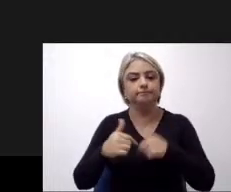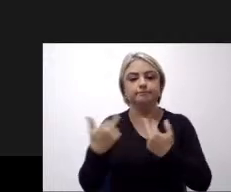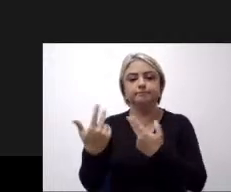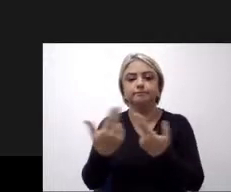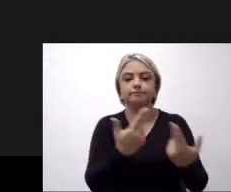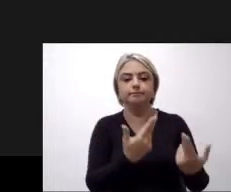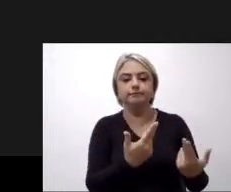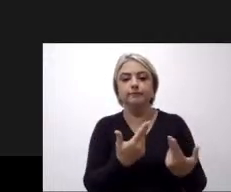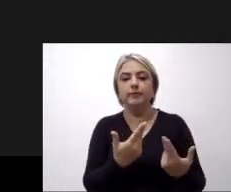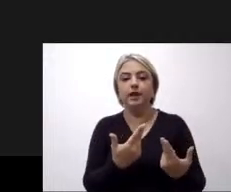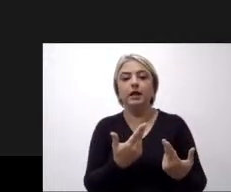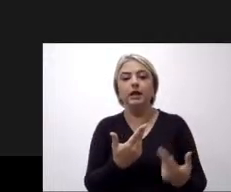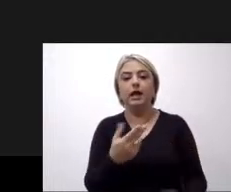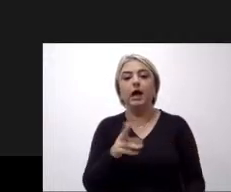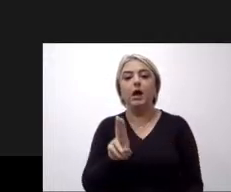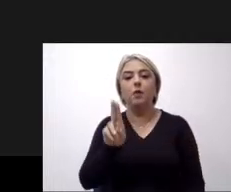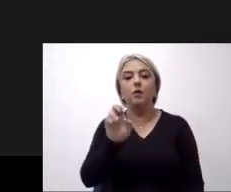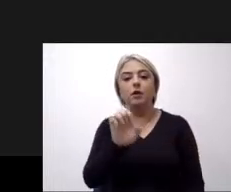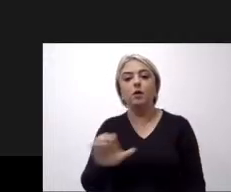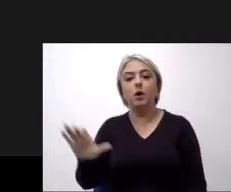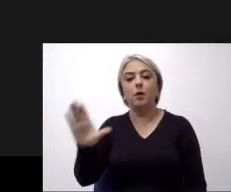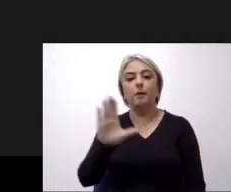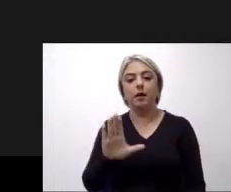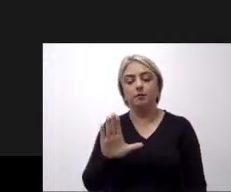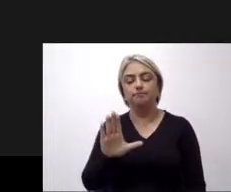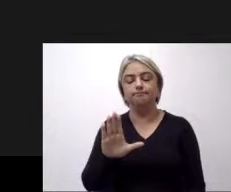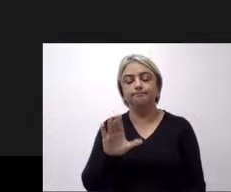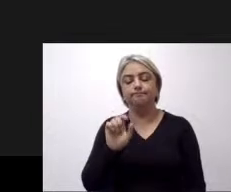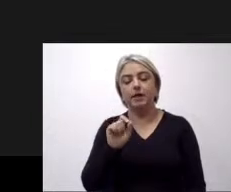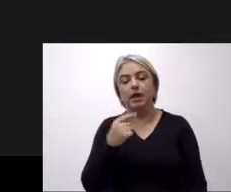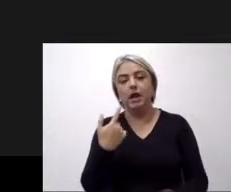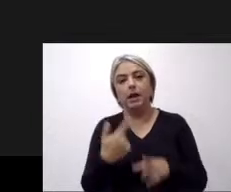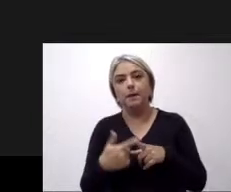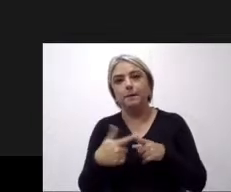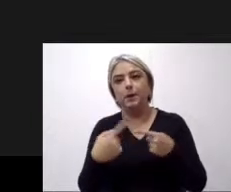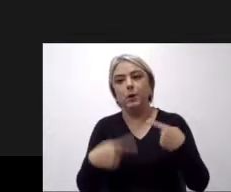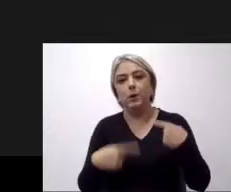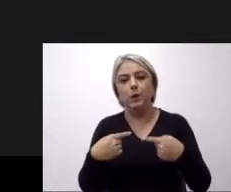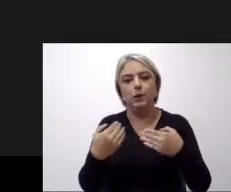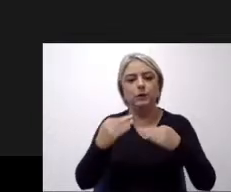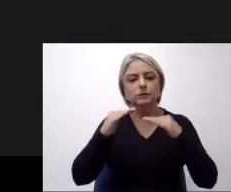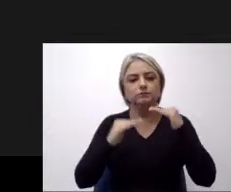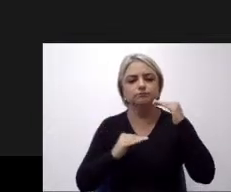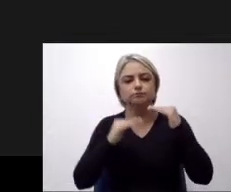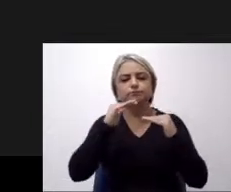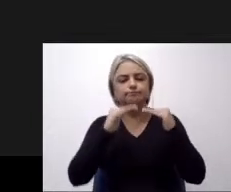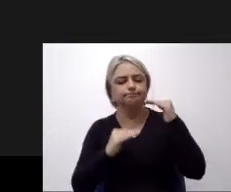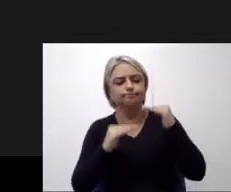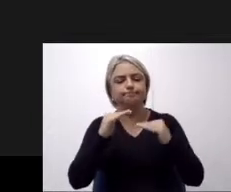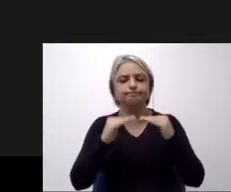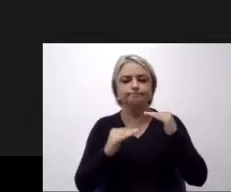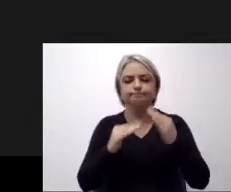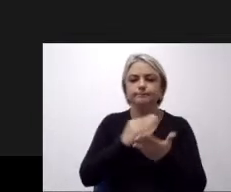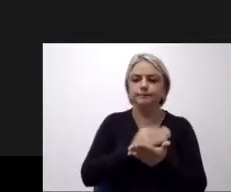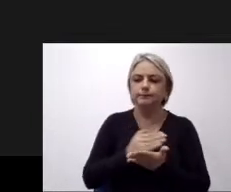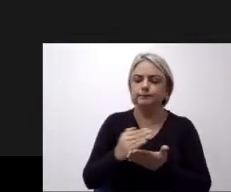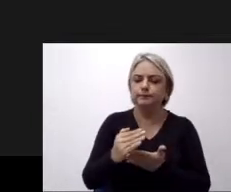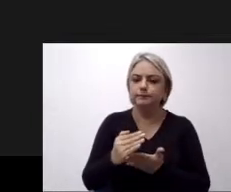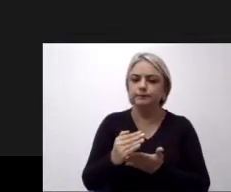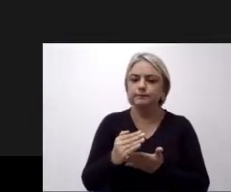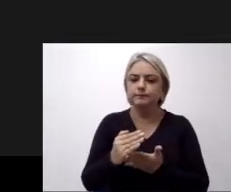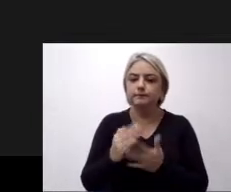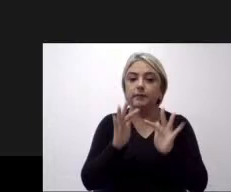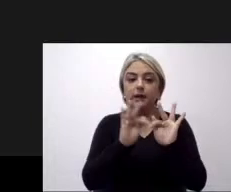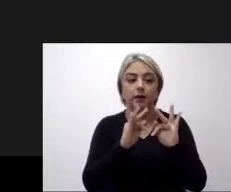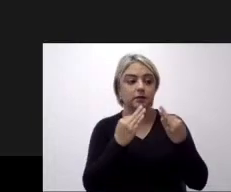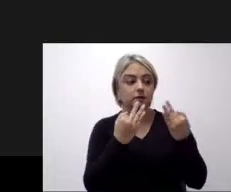policies, which intervenes in the family sphere, first aims at raising the employment rates of women in order to improve the